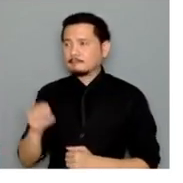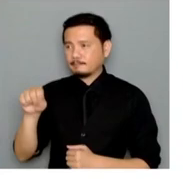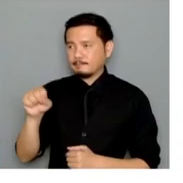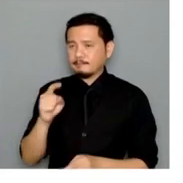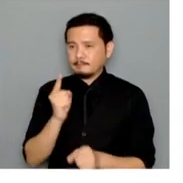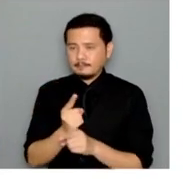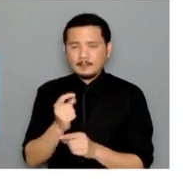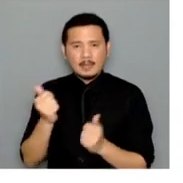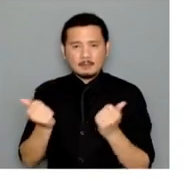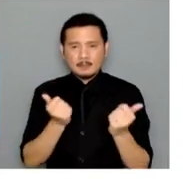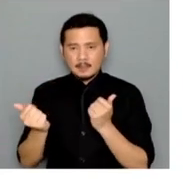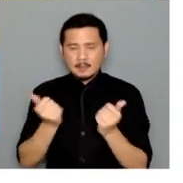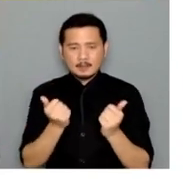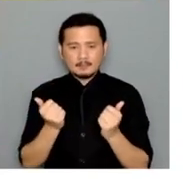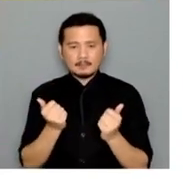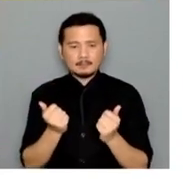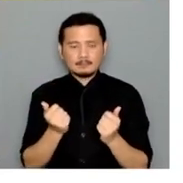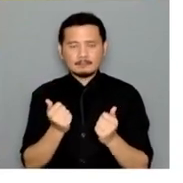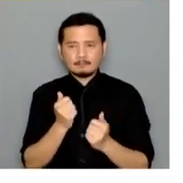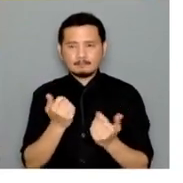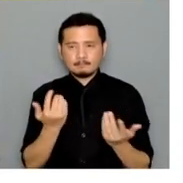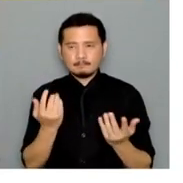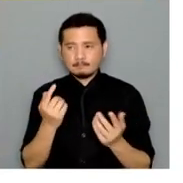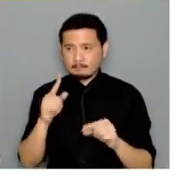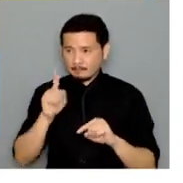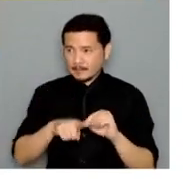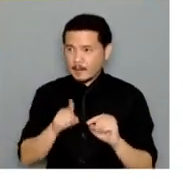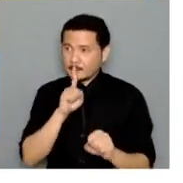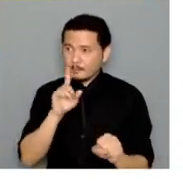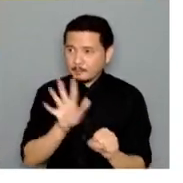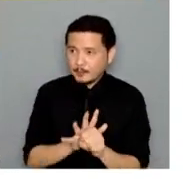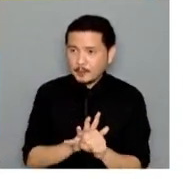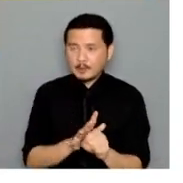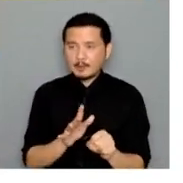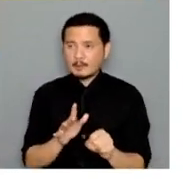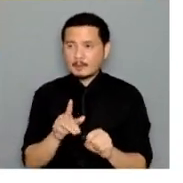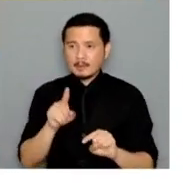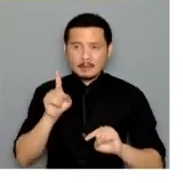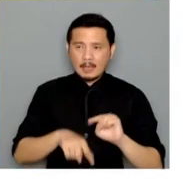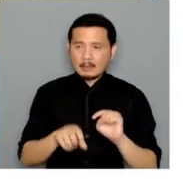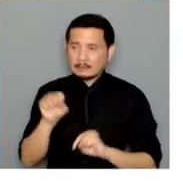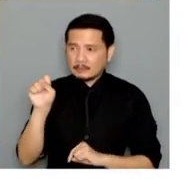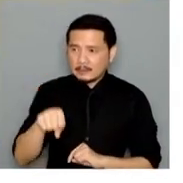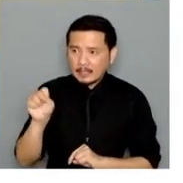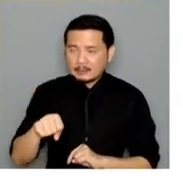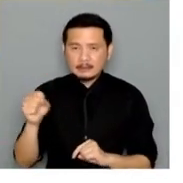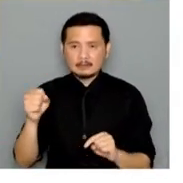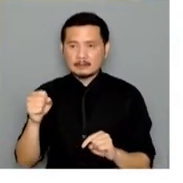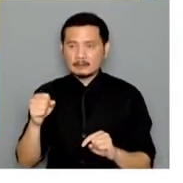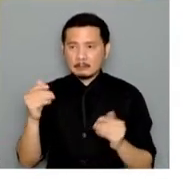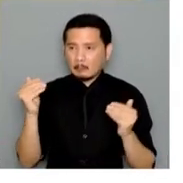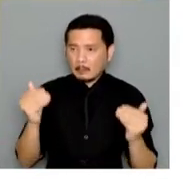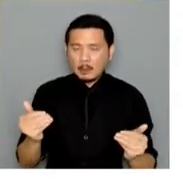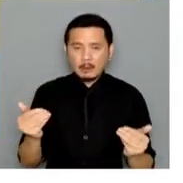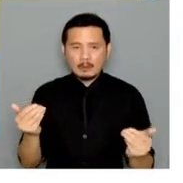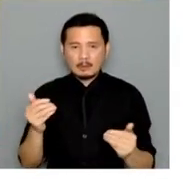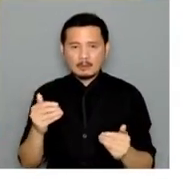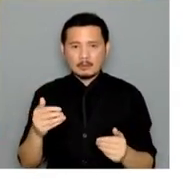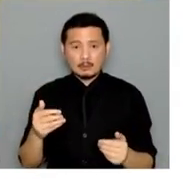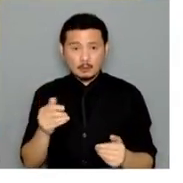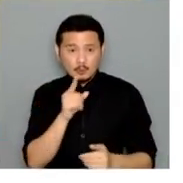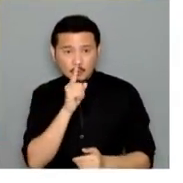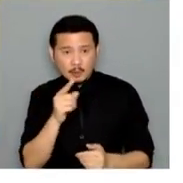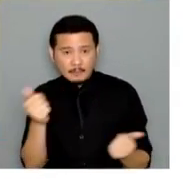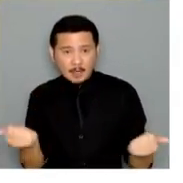admin cannot really say and cannot really confirm whether or not the classrooms could be available for the students by November. Mm.